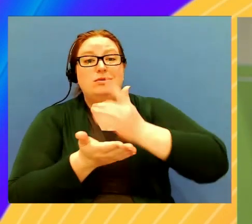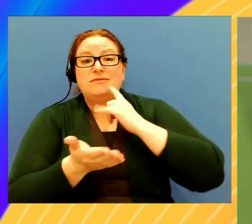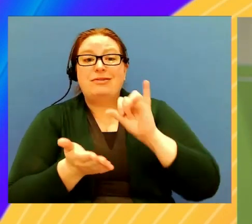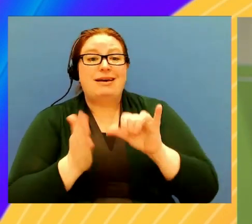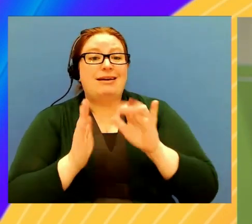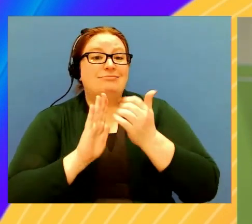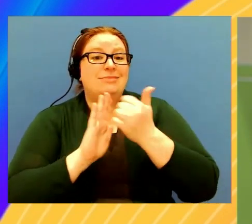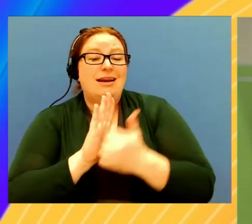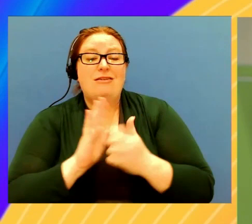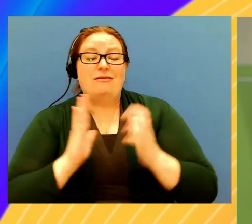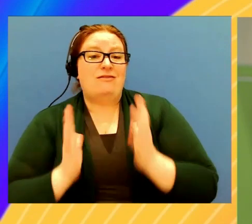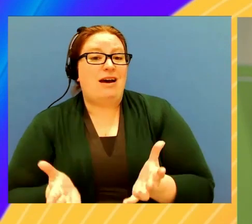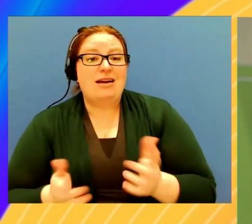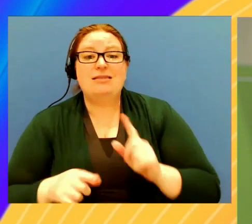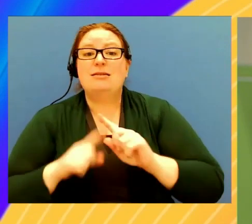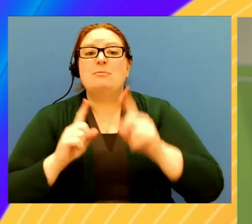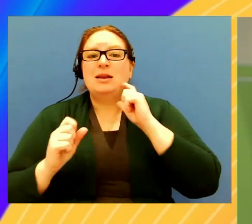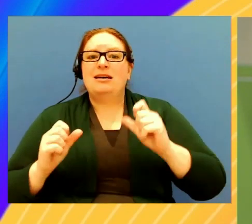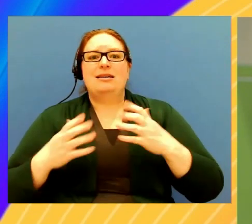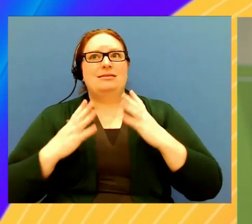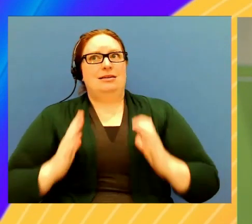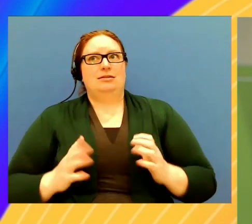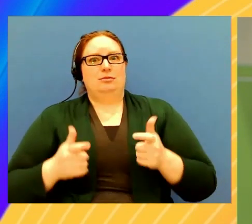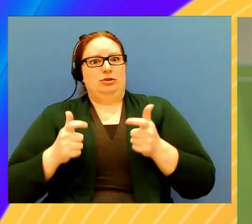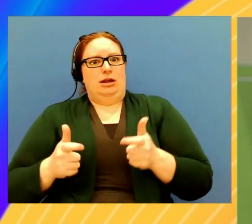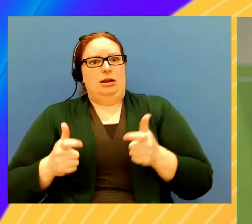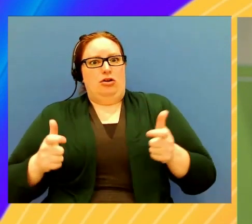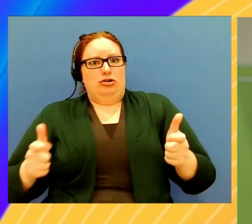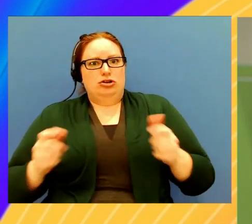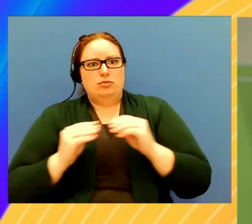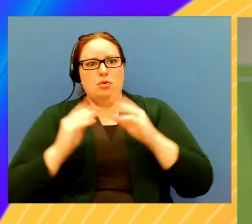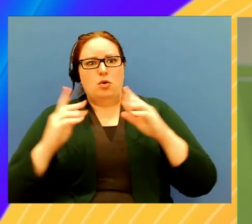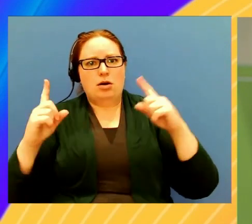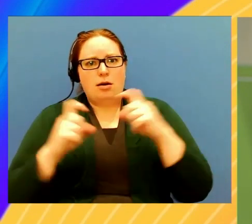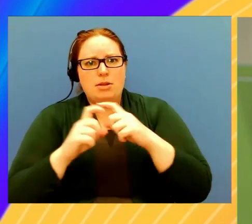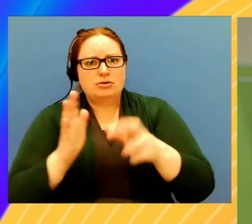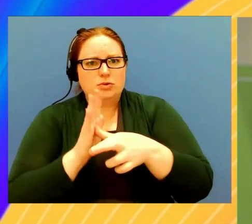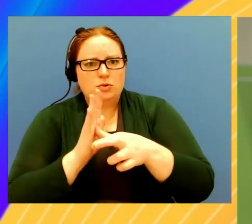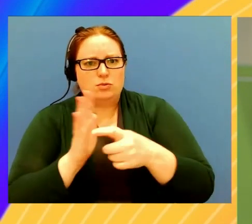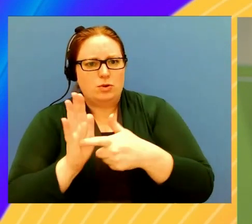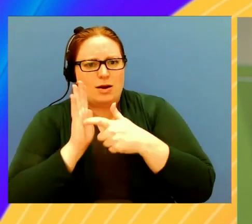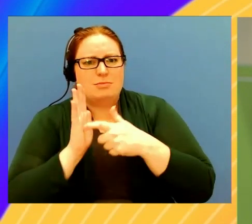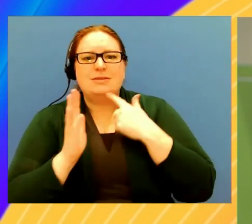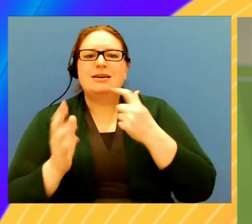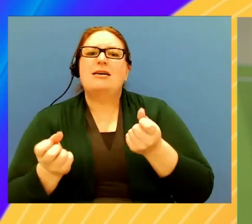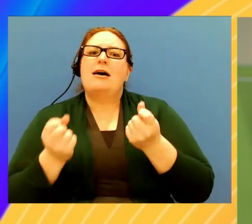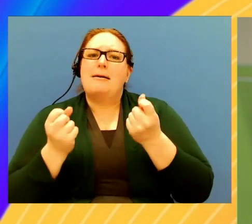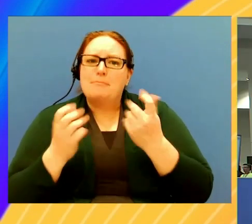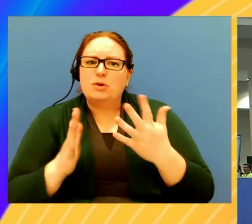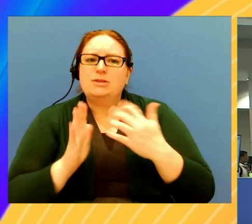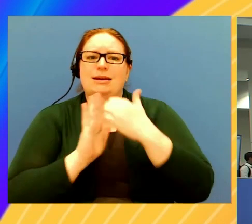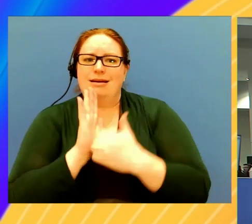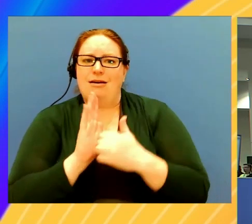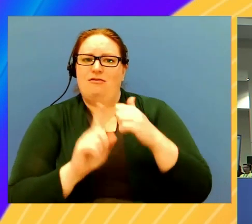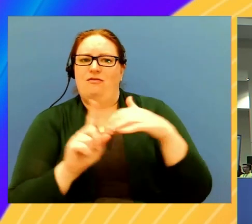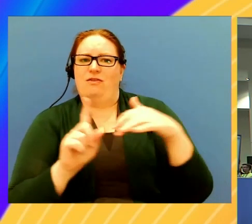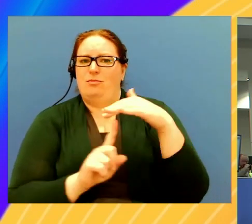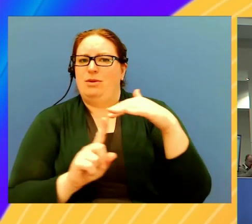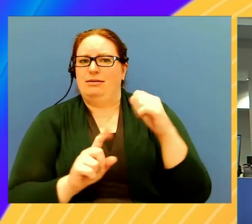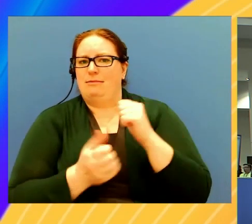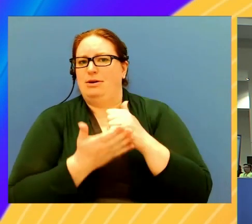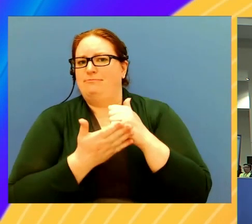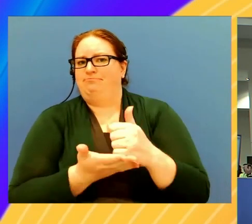that as customers get larger and as they have more complex requirements, that a multi-account environment can be really helpful for them. Yeah, and so